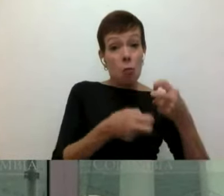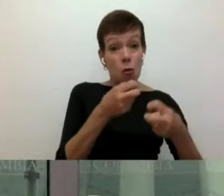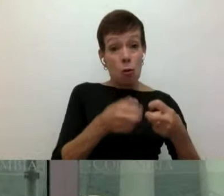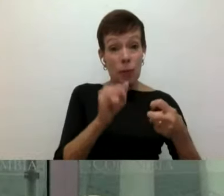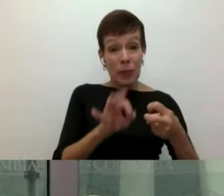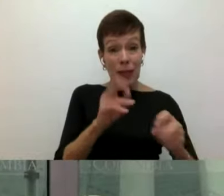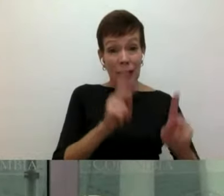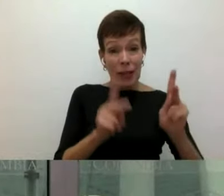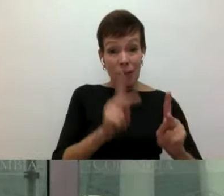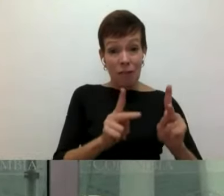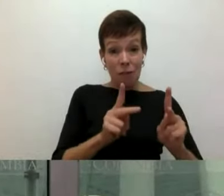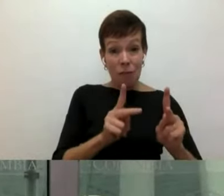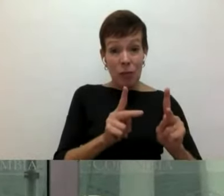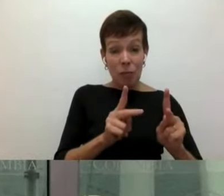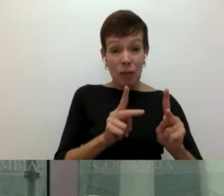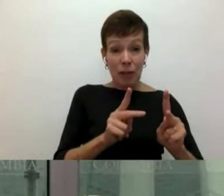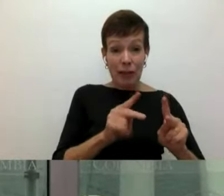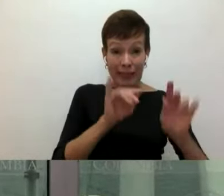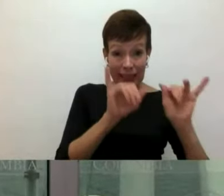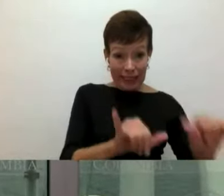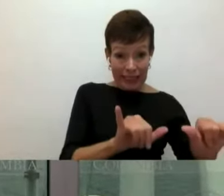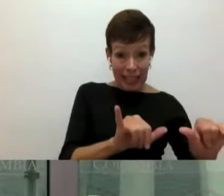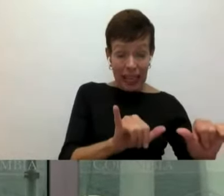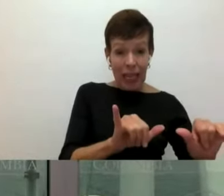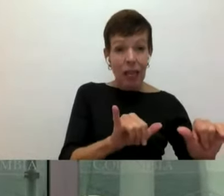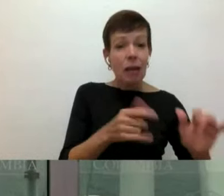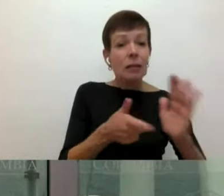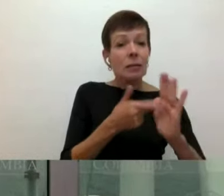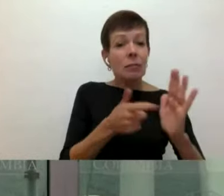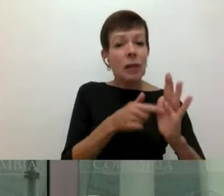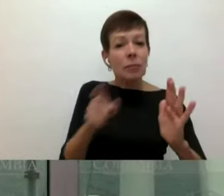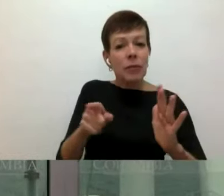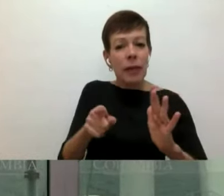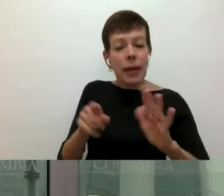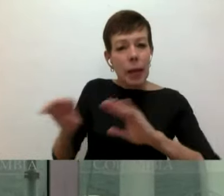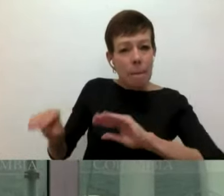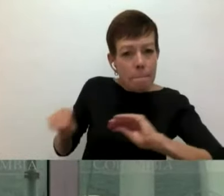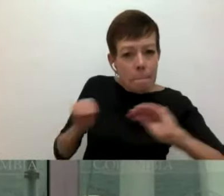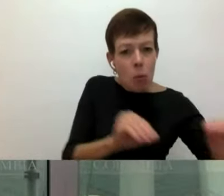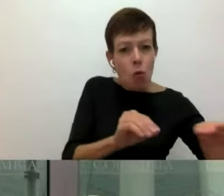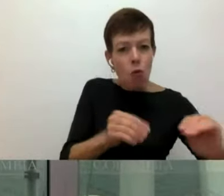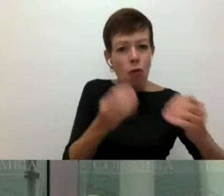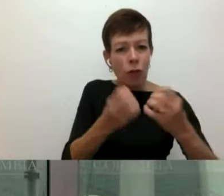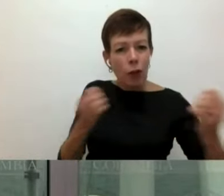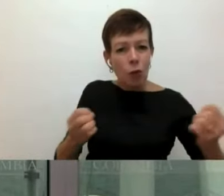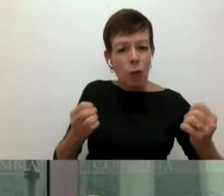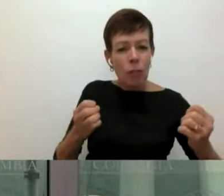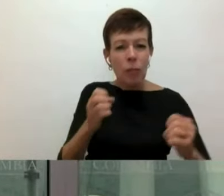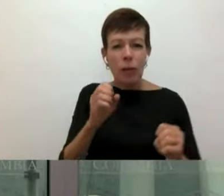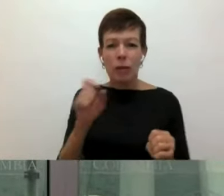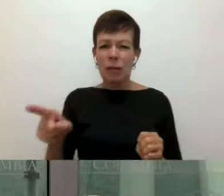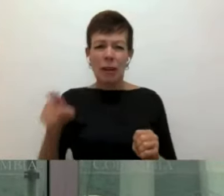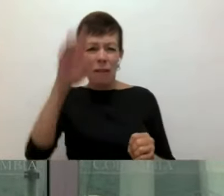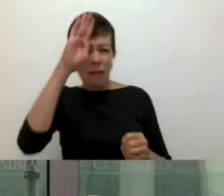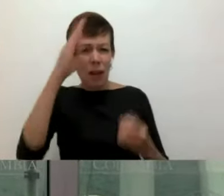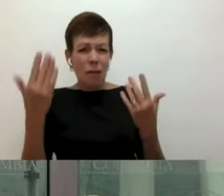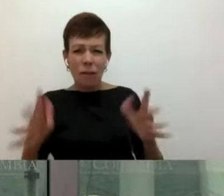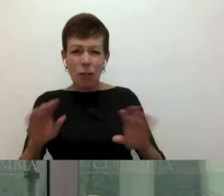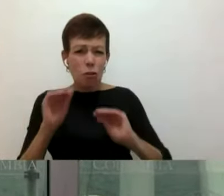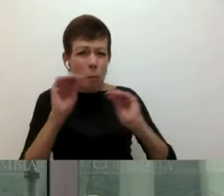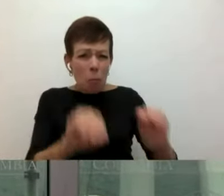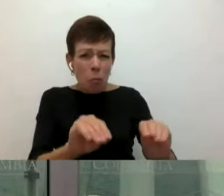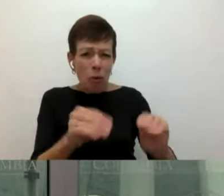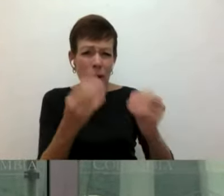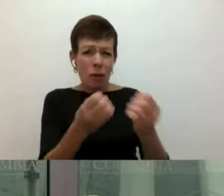plan, cause wildfire fighters the need to go searching for equipment that they've staged,